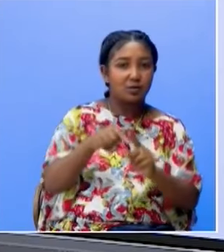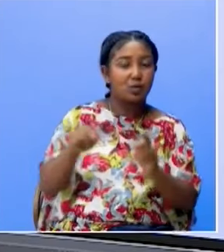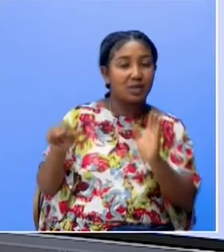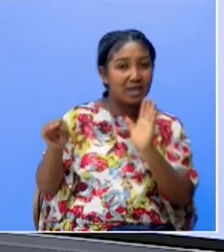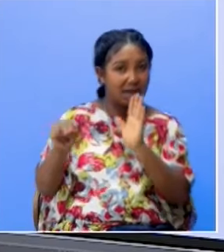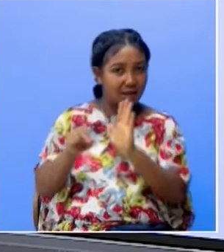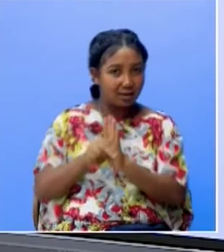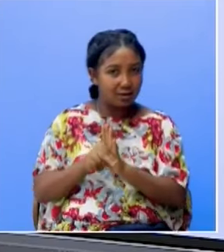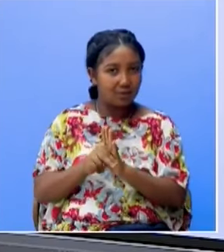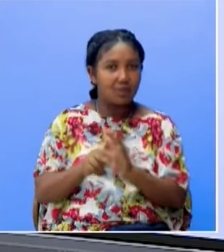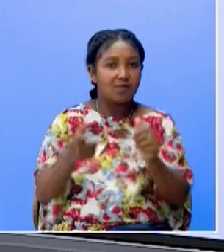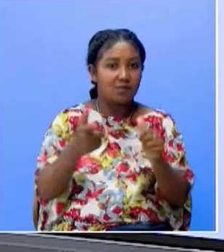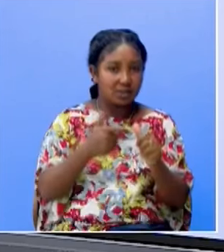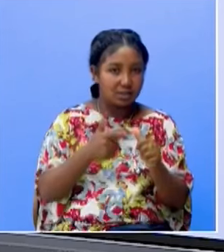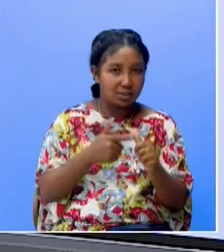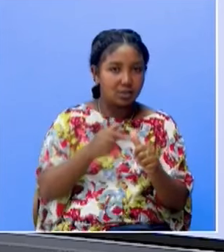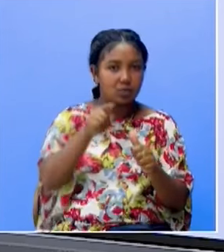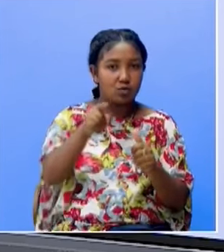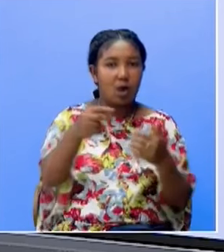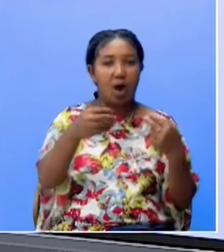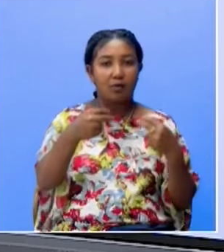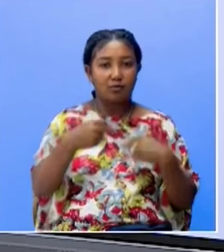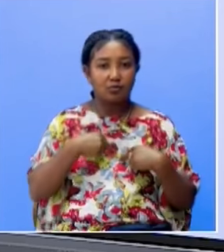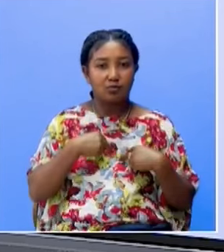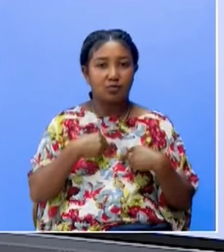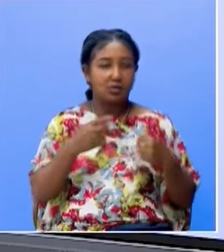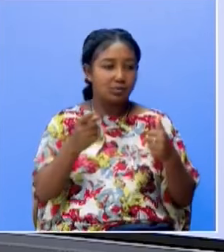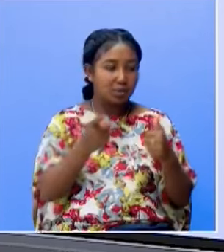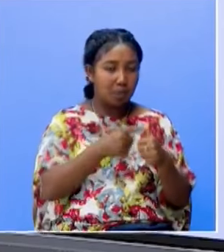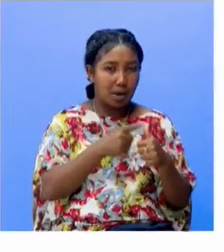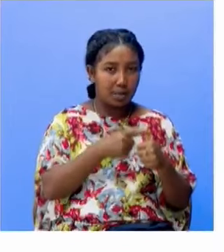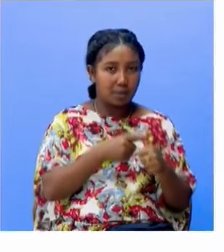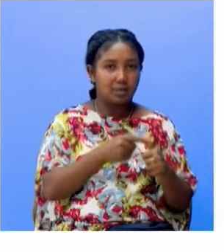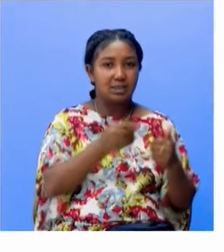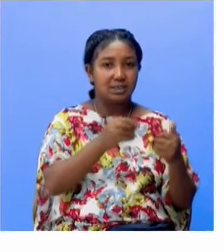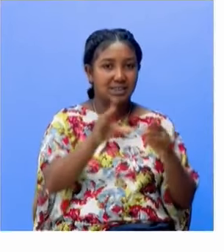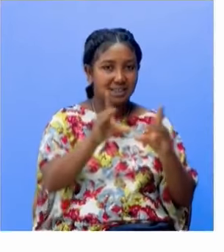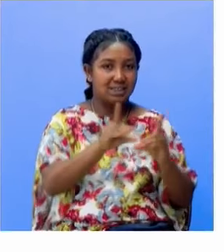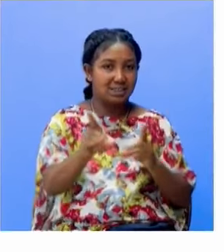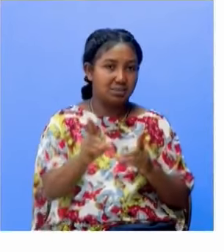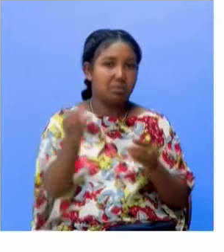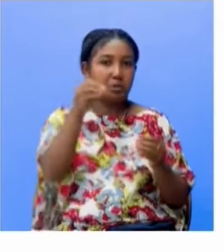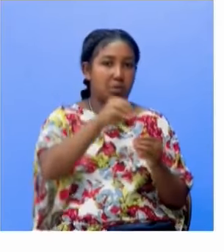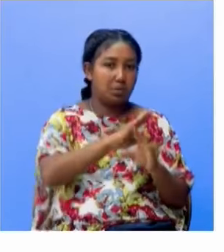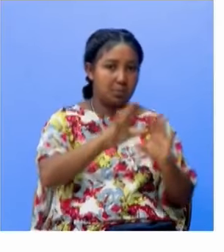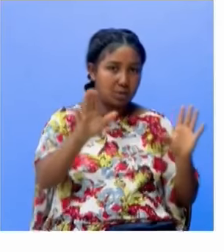form, first of all, you have to start from did.